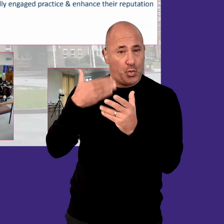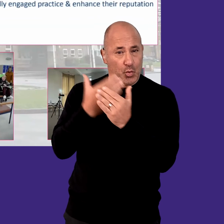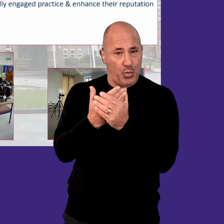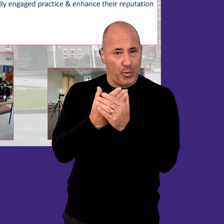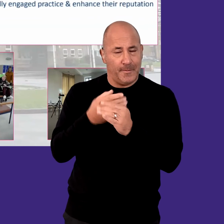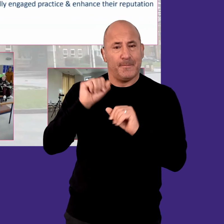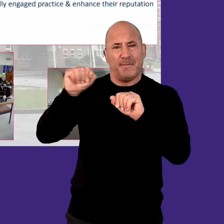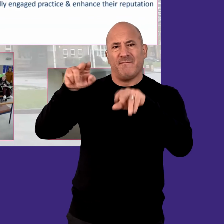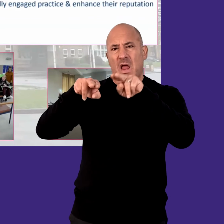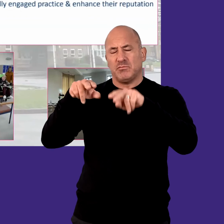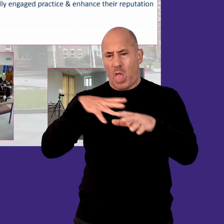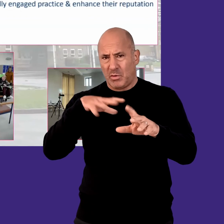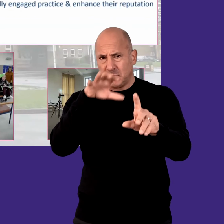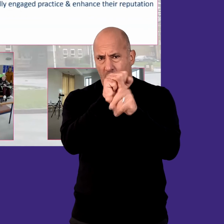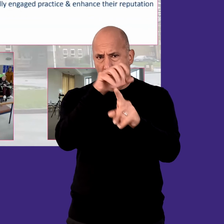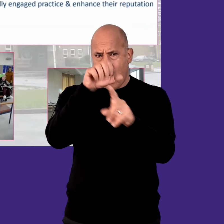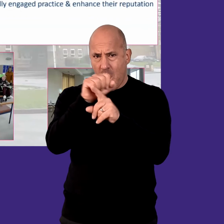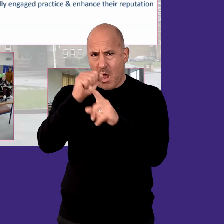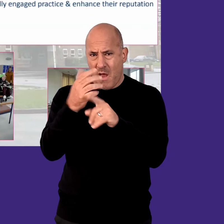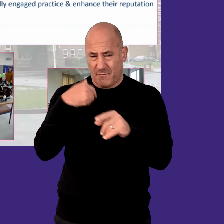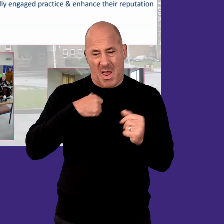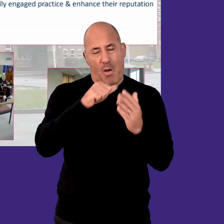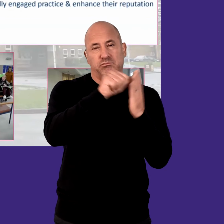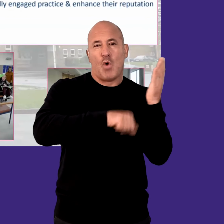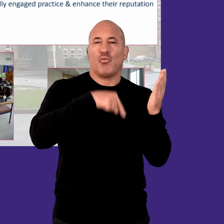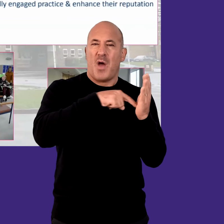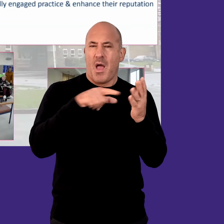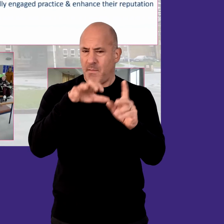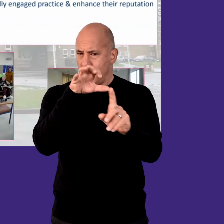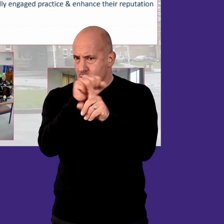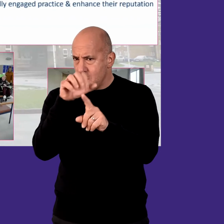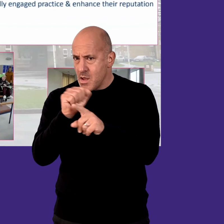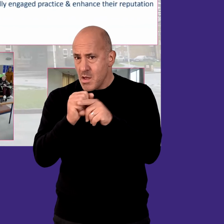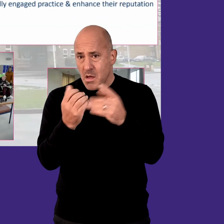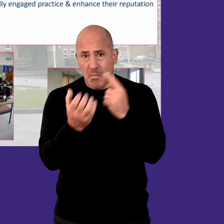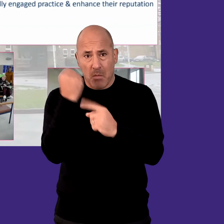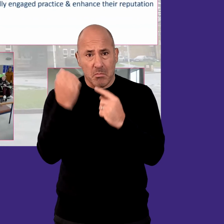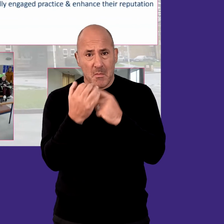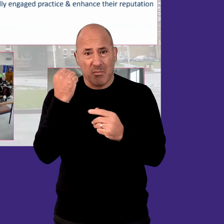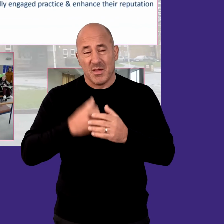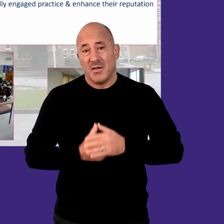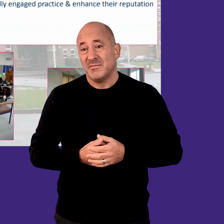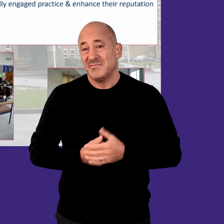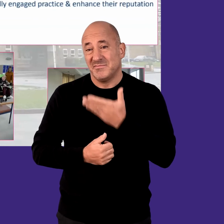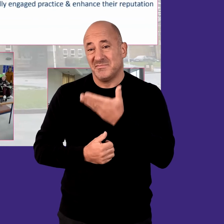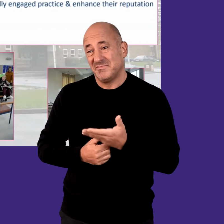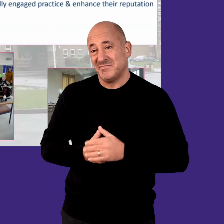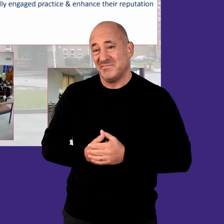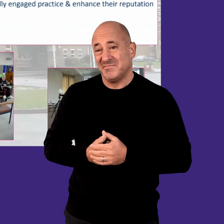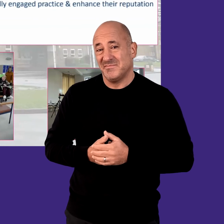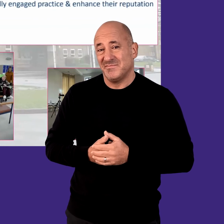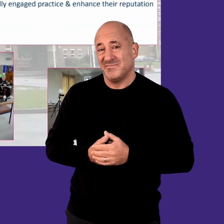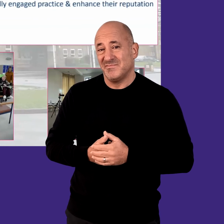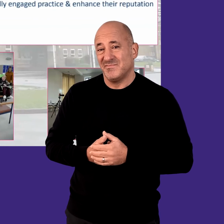beginning. And these are some of the findings that the evaluators are already seeing emerging from this programme of work.